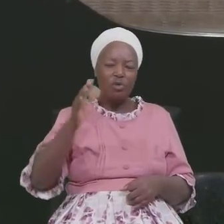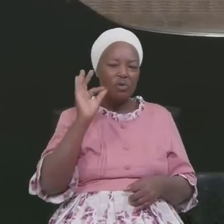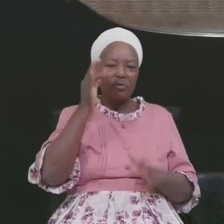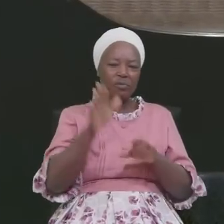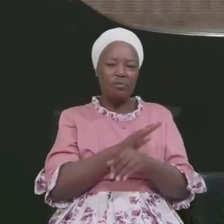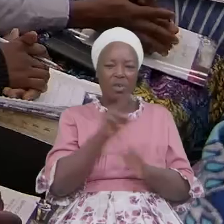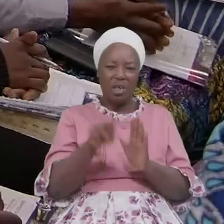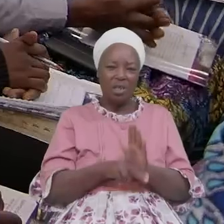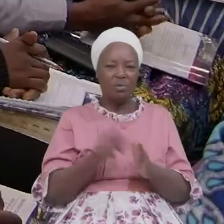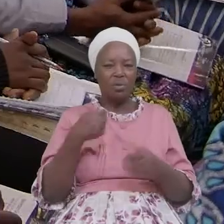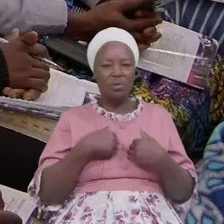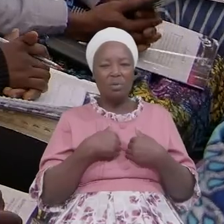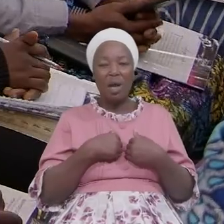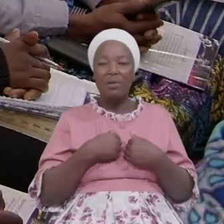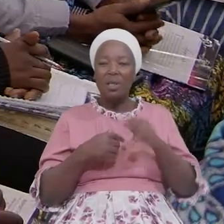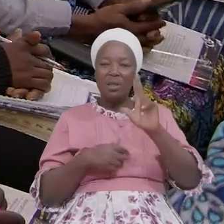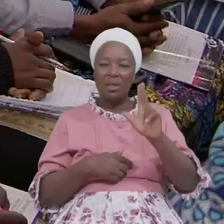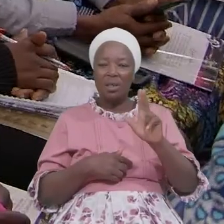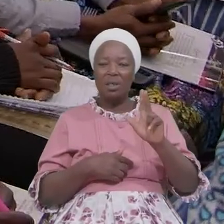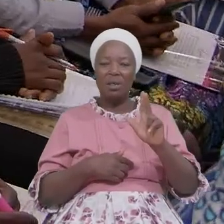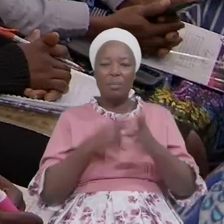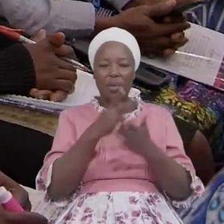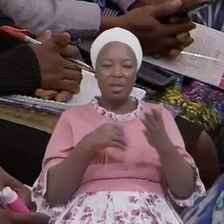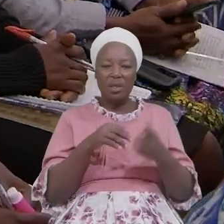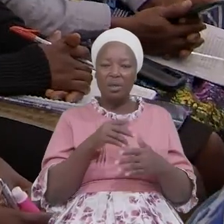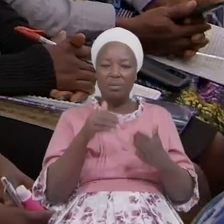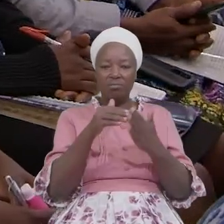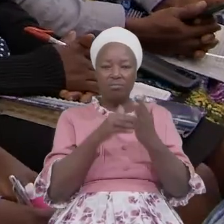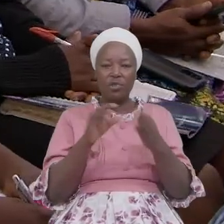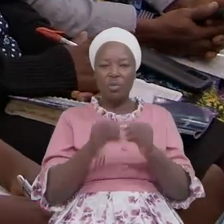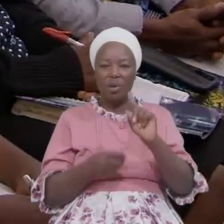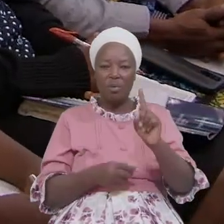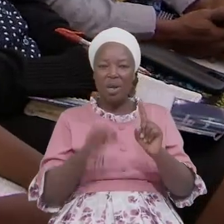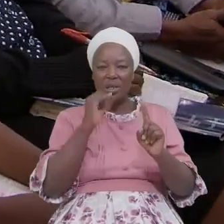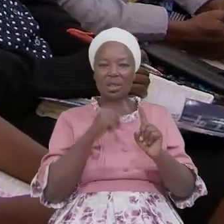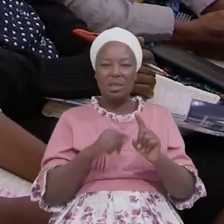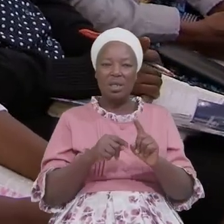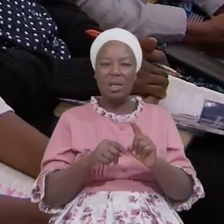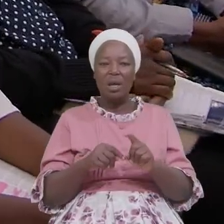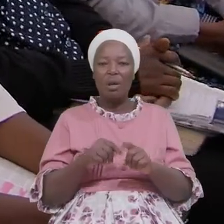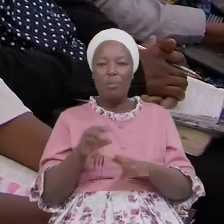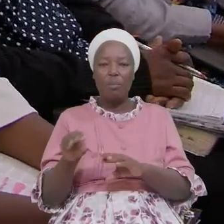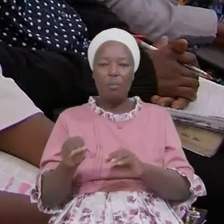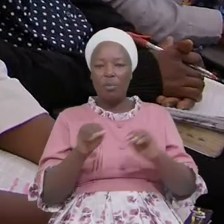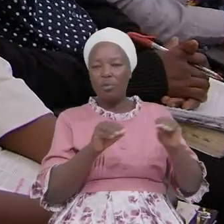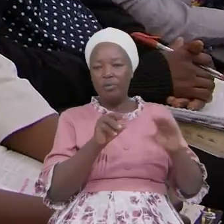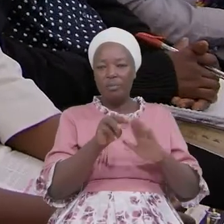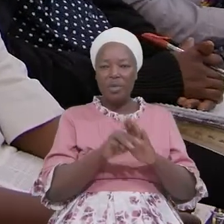three parts. Look at number one. Number one is the movement and the